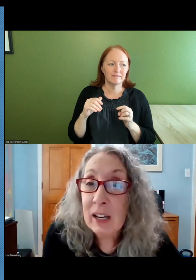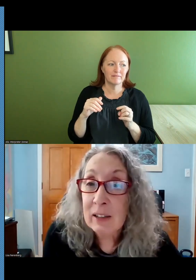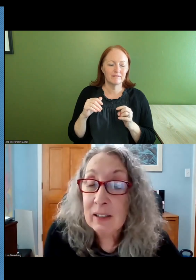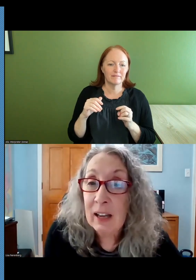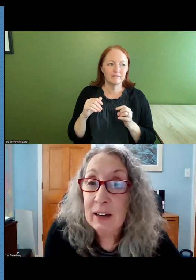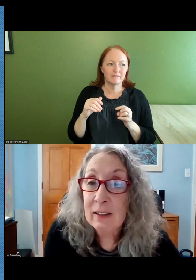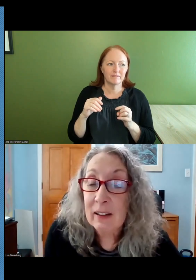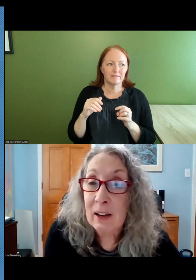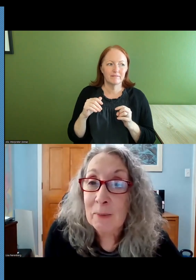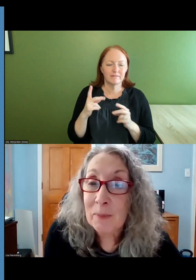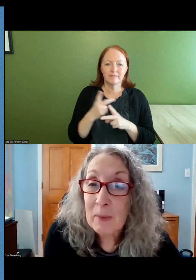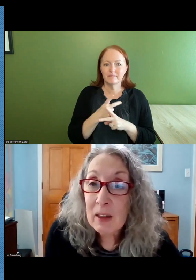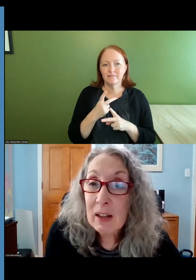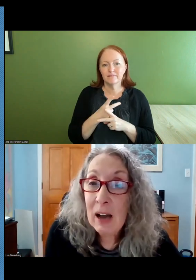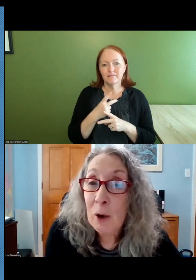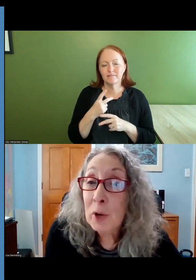looking at